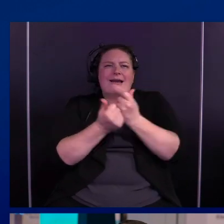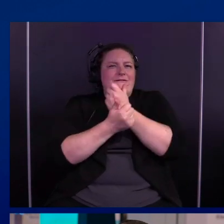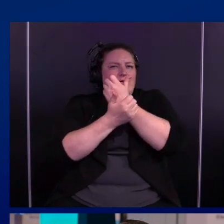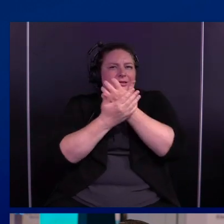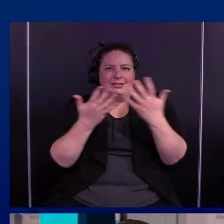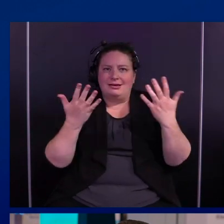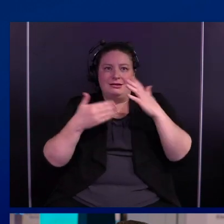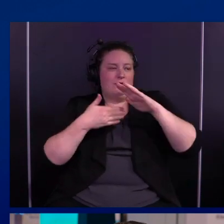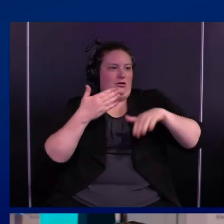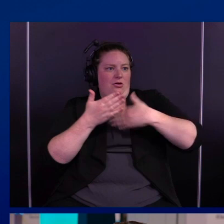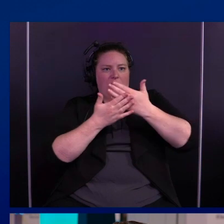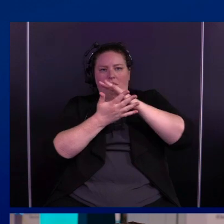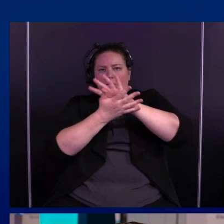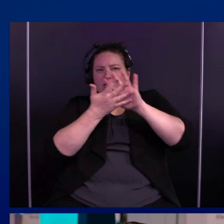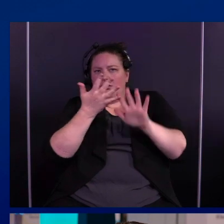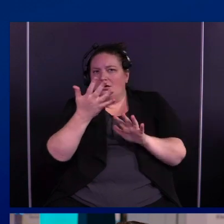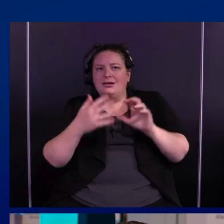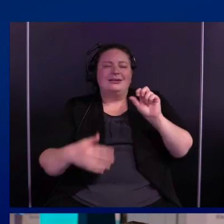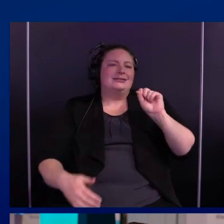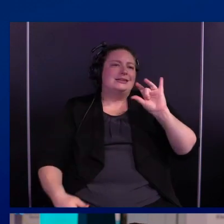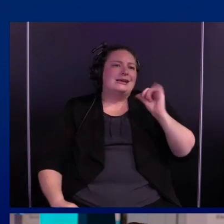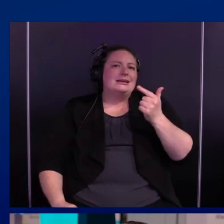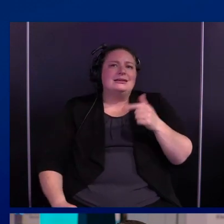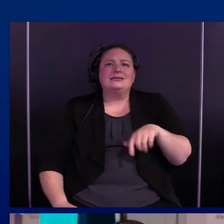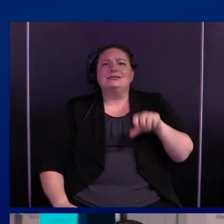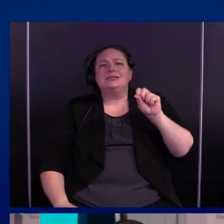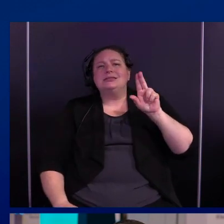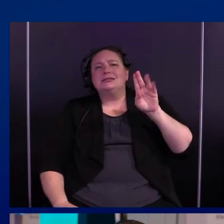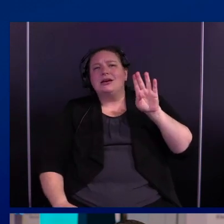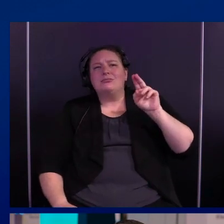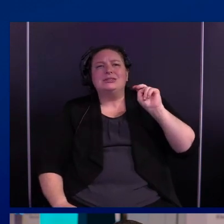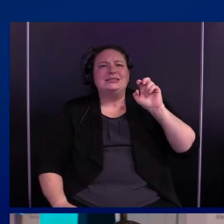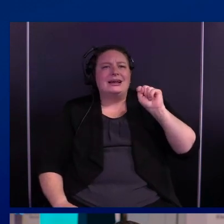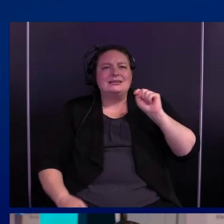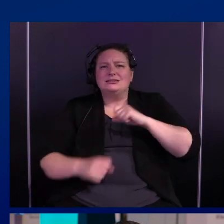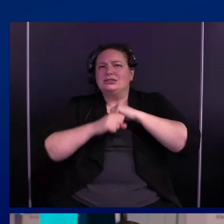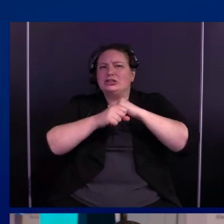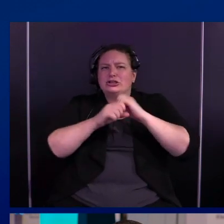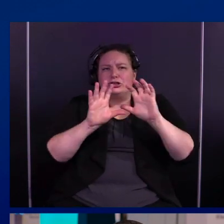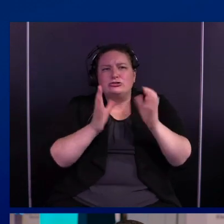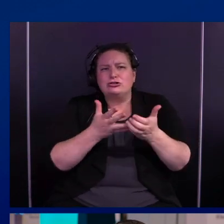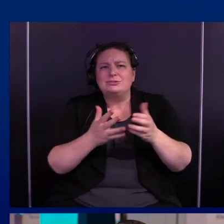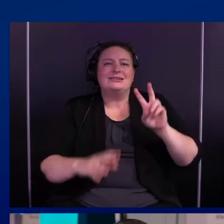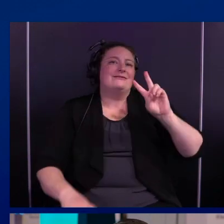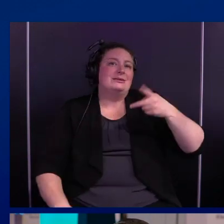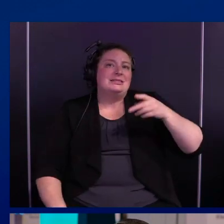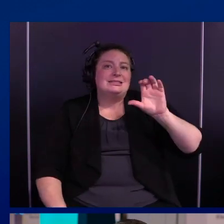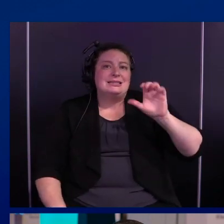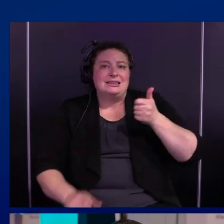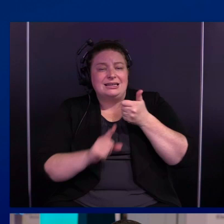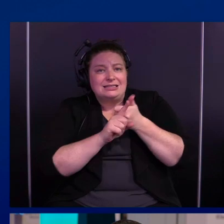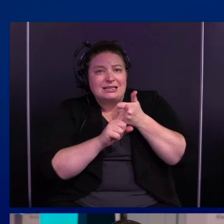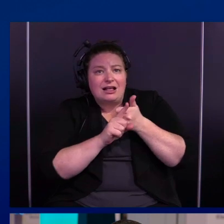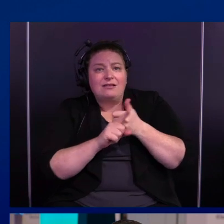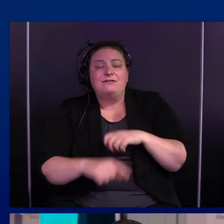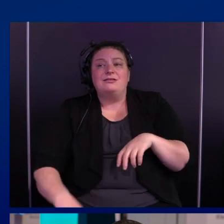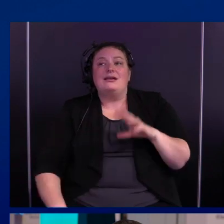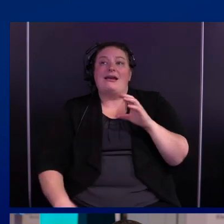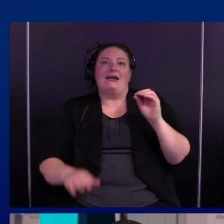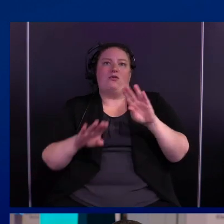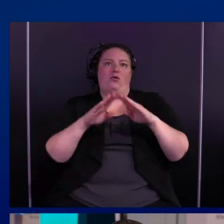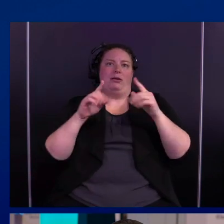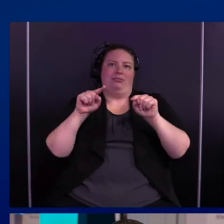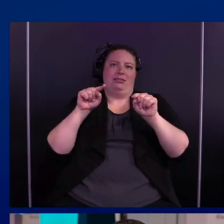All of those settings, subnets, security groups, and the VPC itself, and open up this row